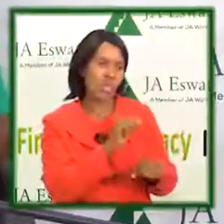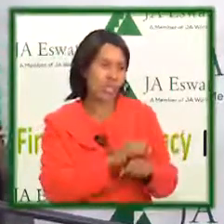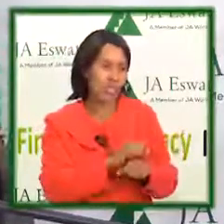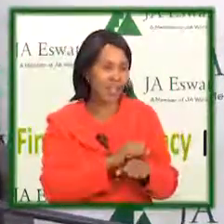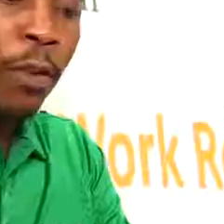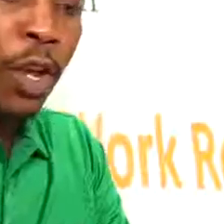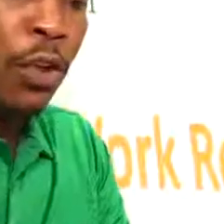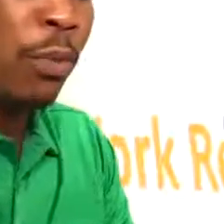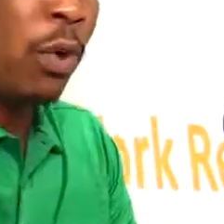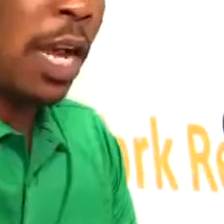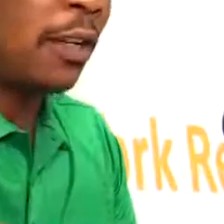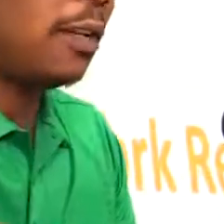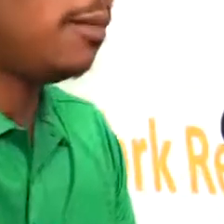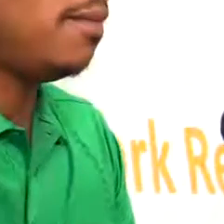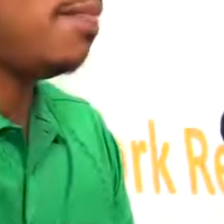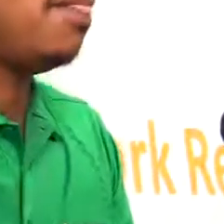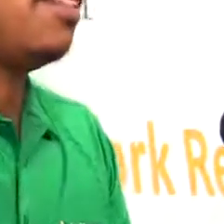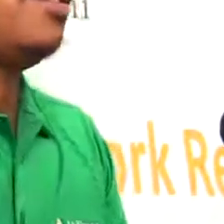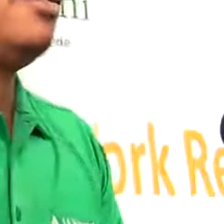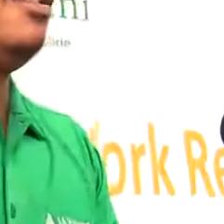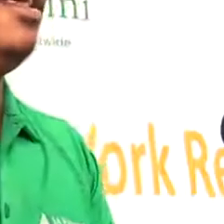benefits of your product.